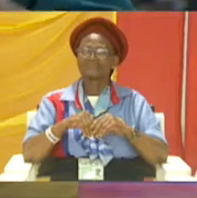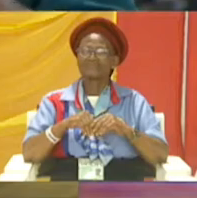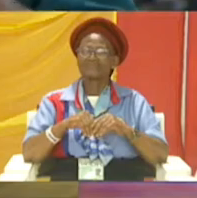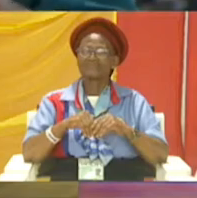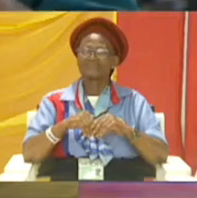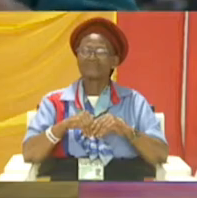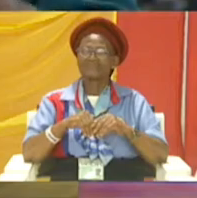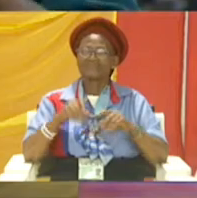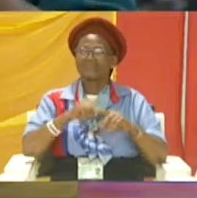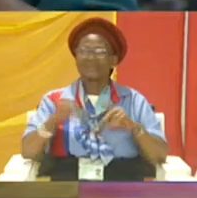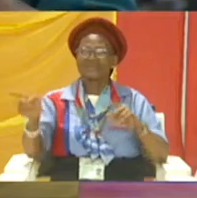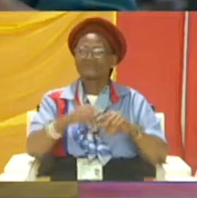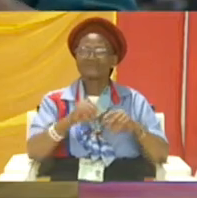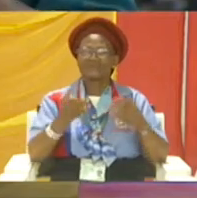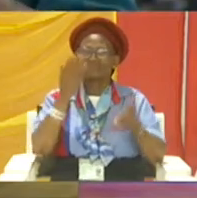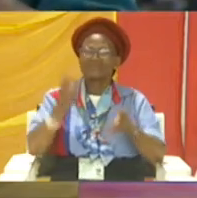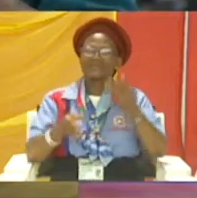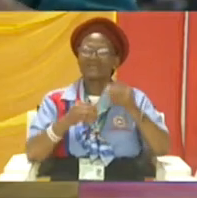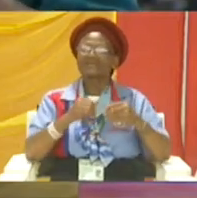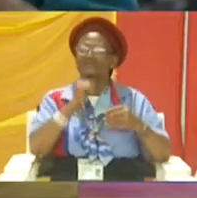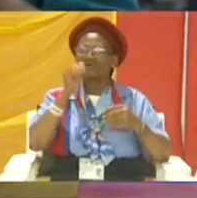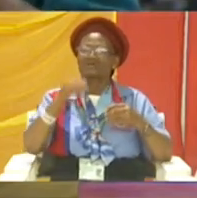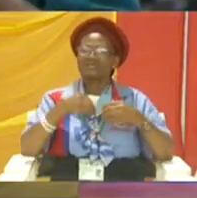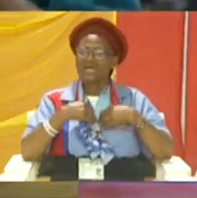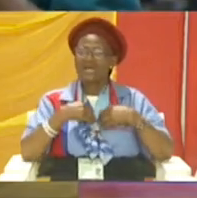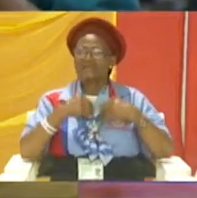you may not have